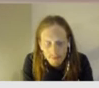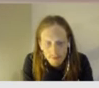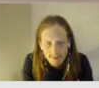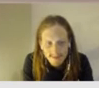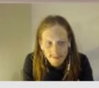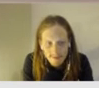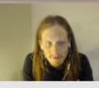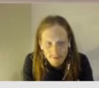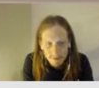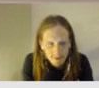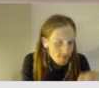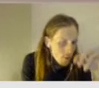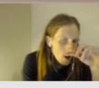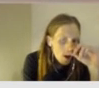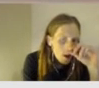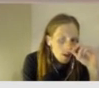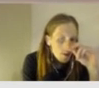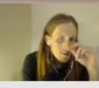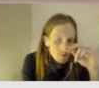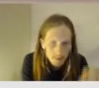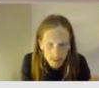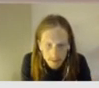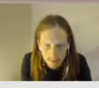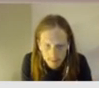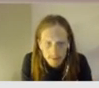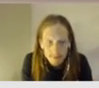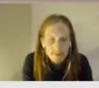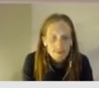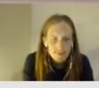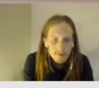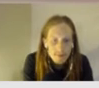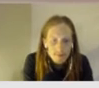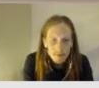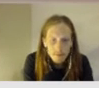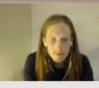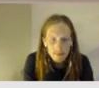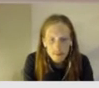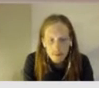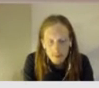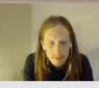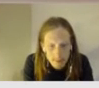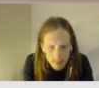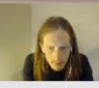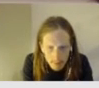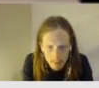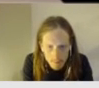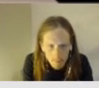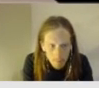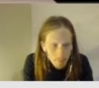and then you catch the people who are getting ready to have a very long day. And so I find out when the sun is going to rise,